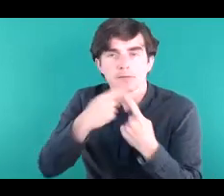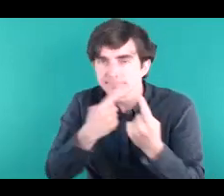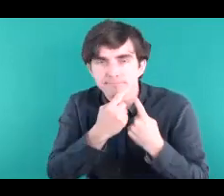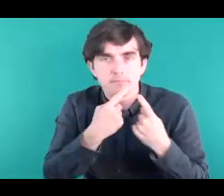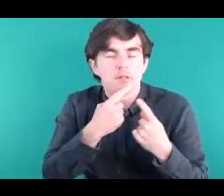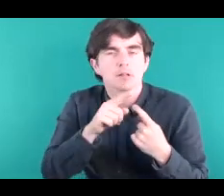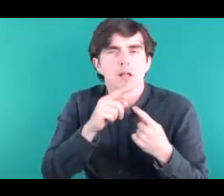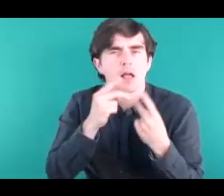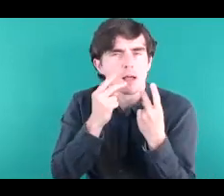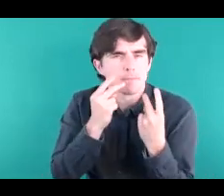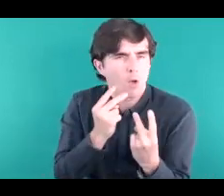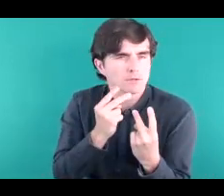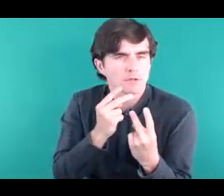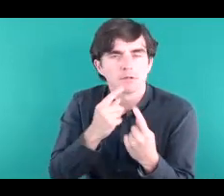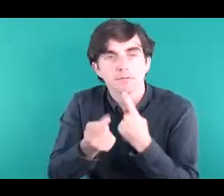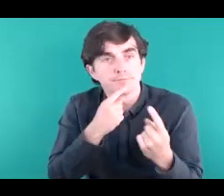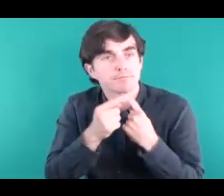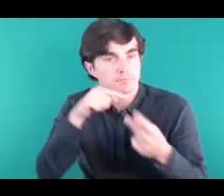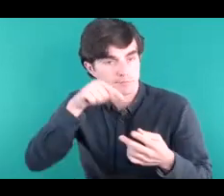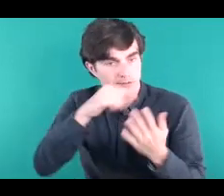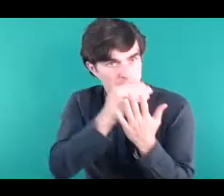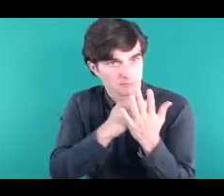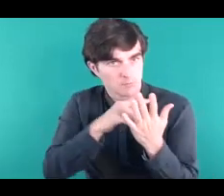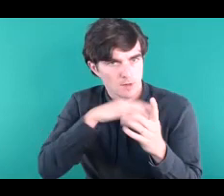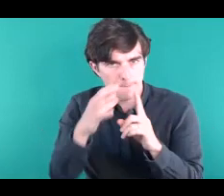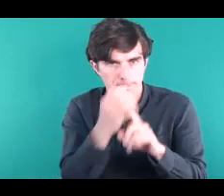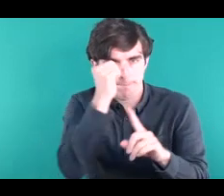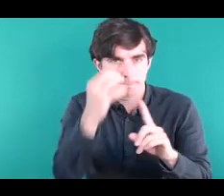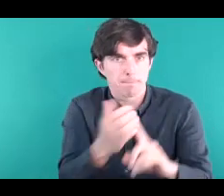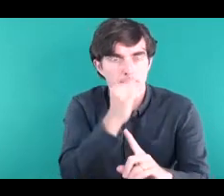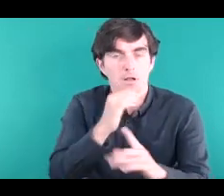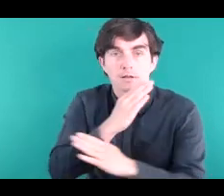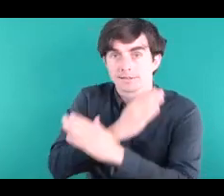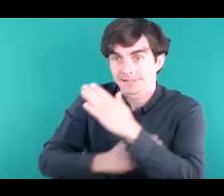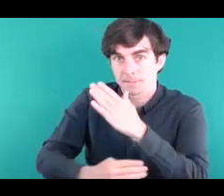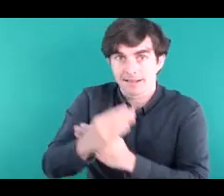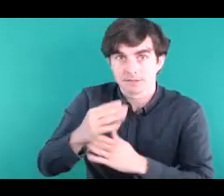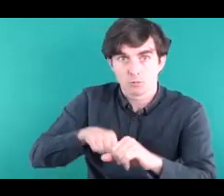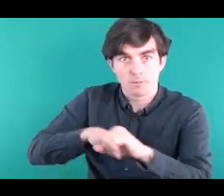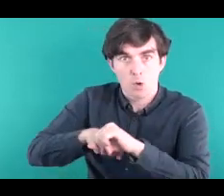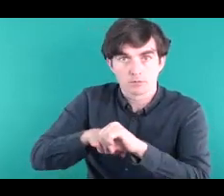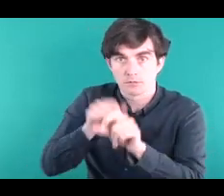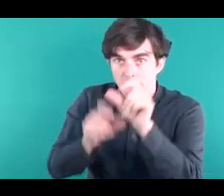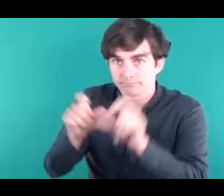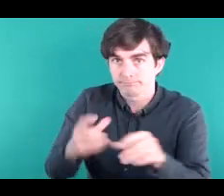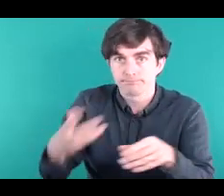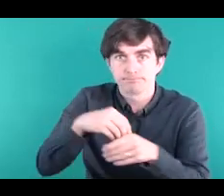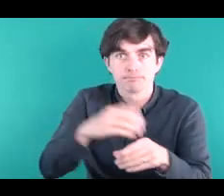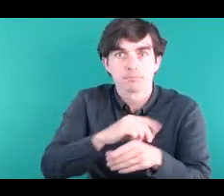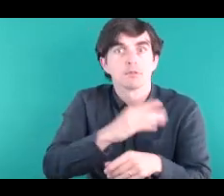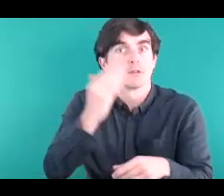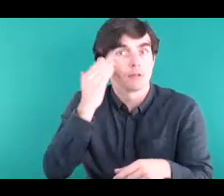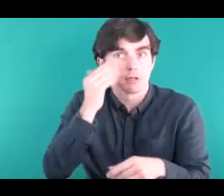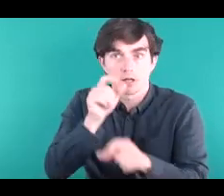autonomy, independence, and choice. Yeah, so thank you very much. Back to you, Alex. Thank you very much,